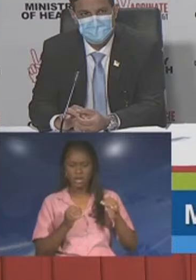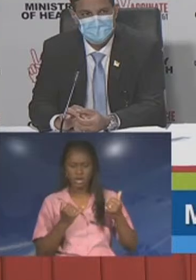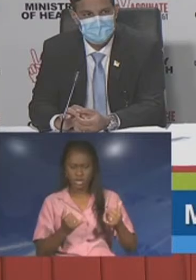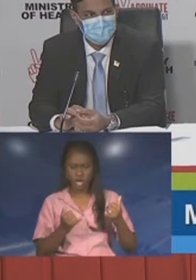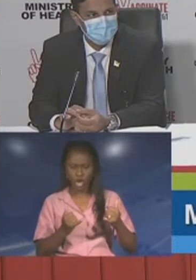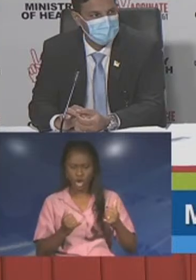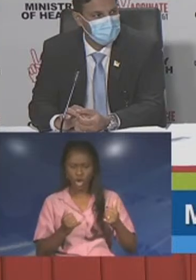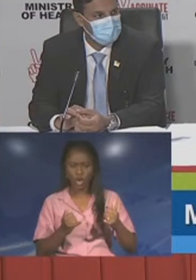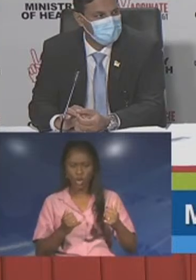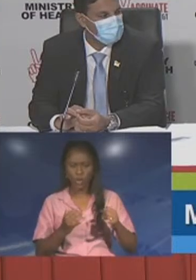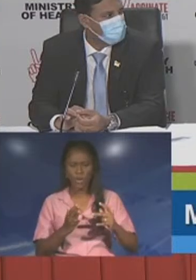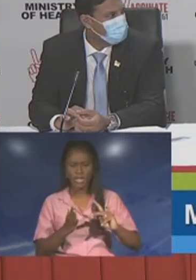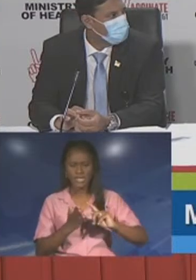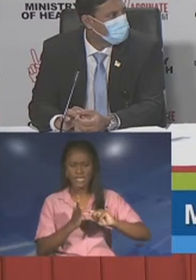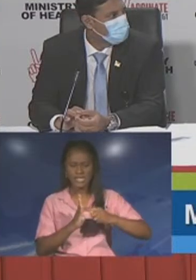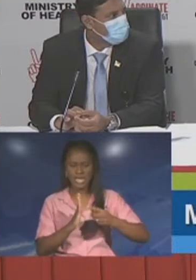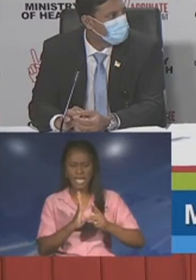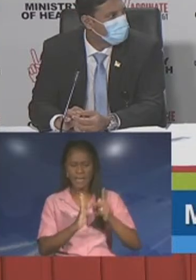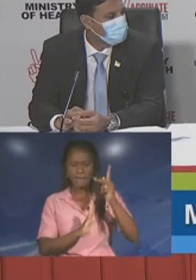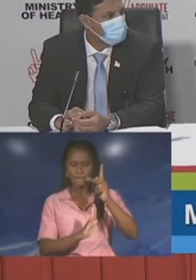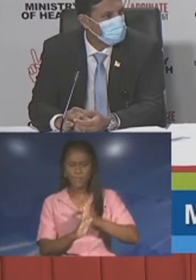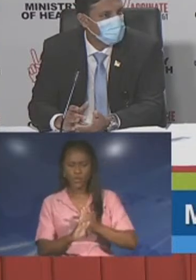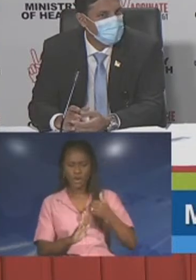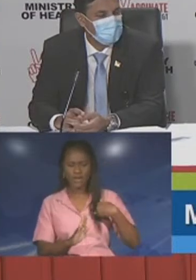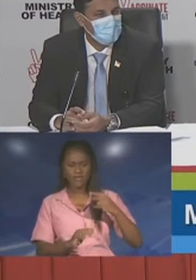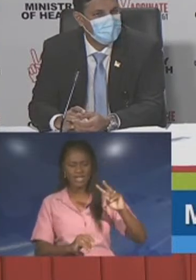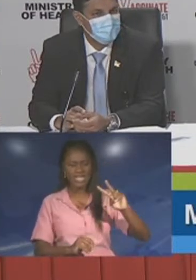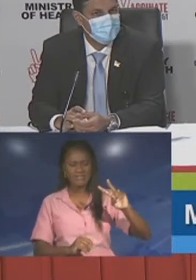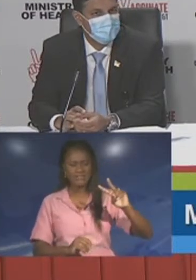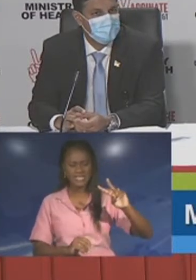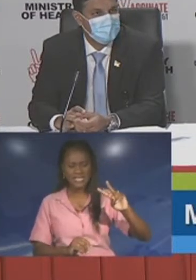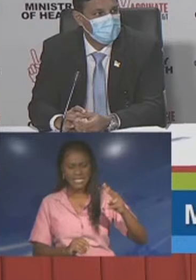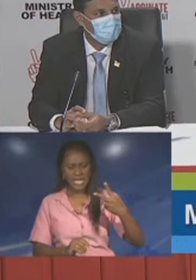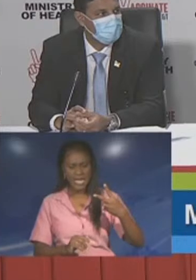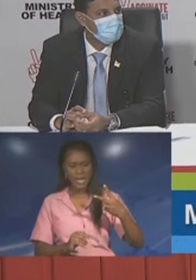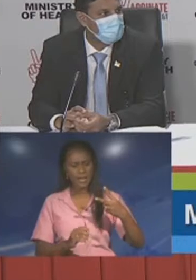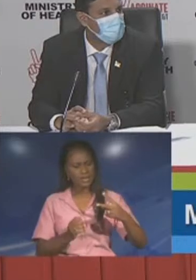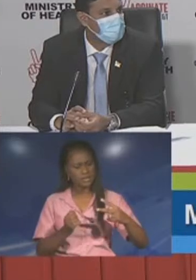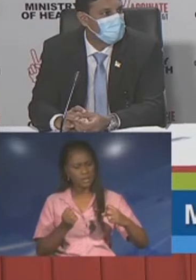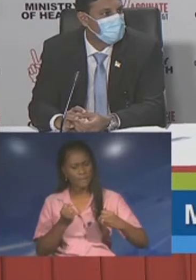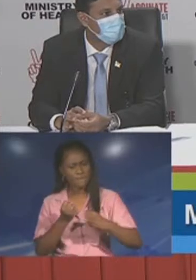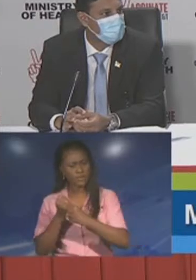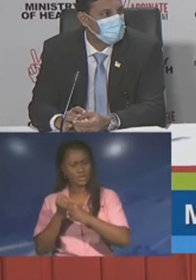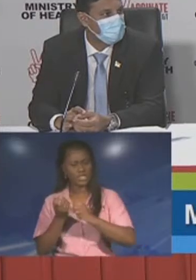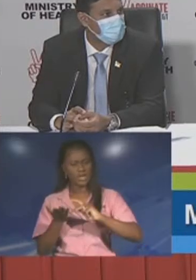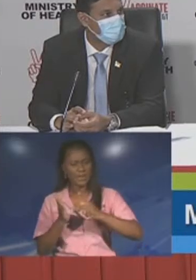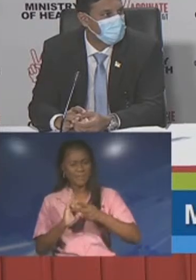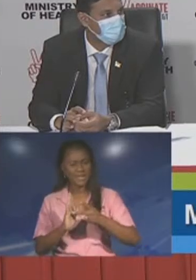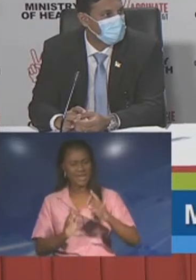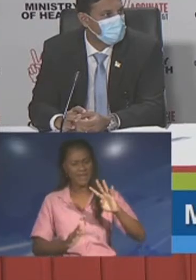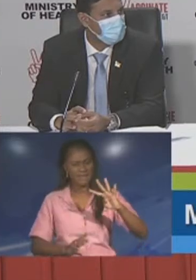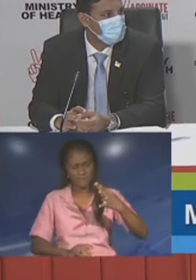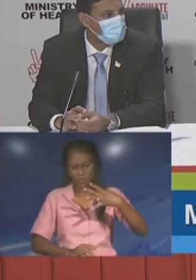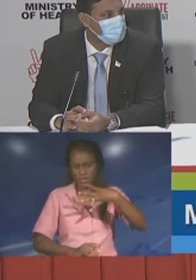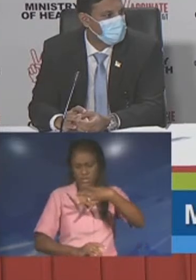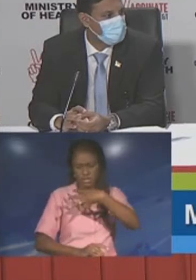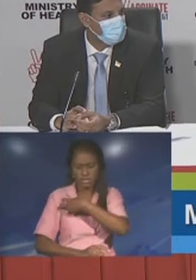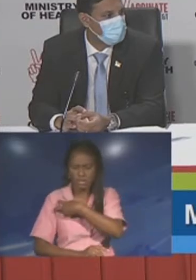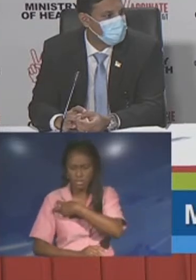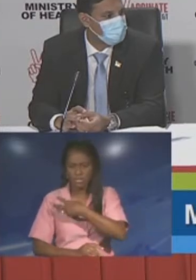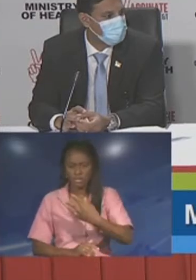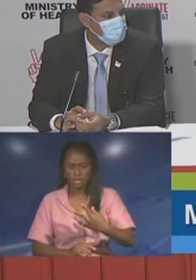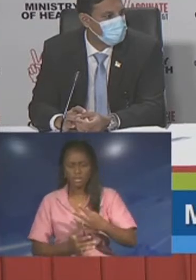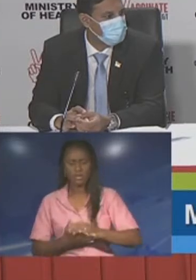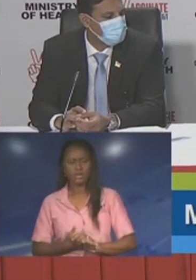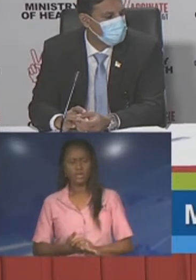for the general population? I know we had said for the elderly, immunocompromised, certain populations could get their second